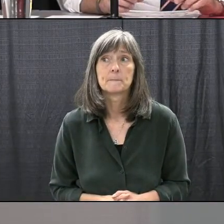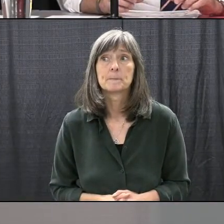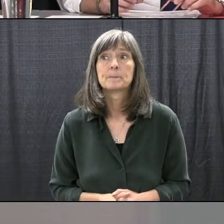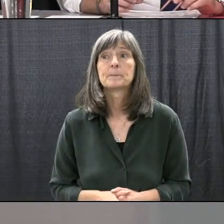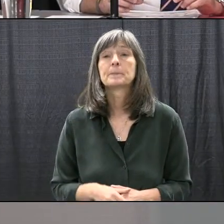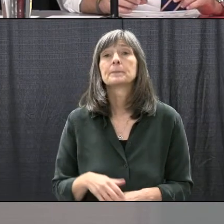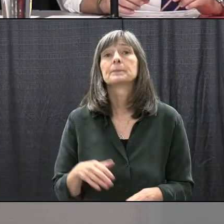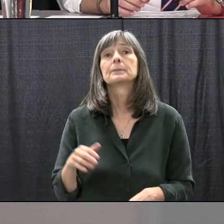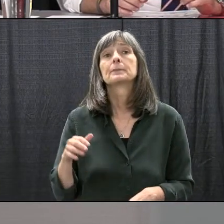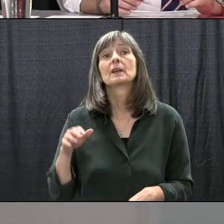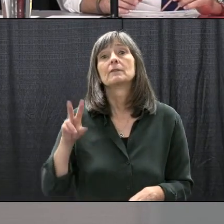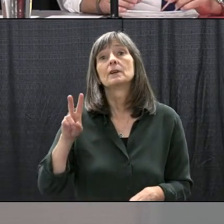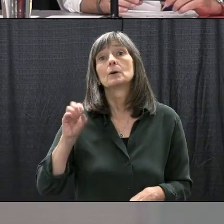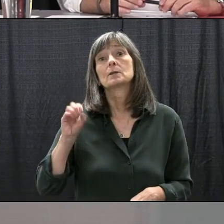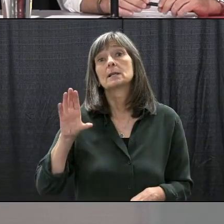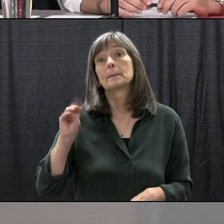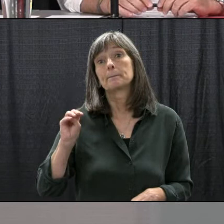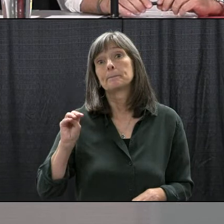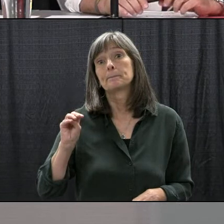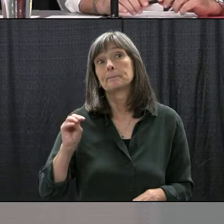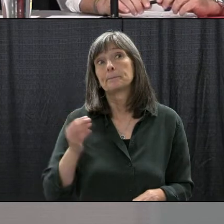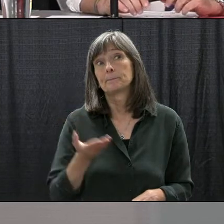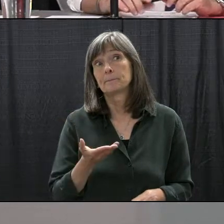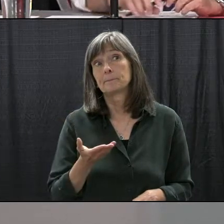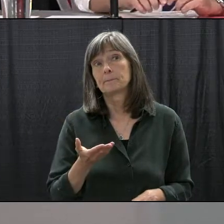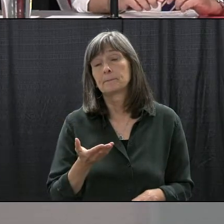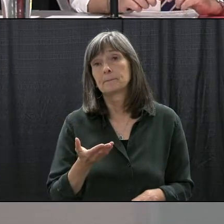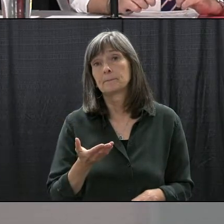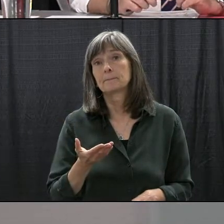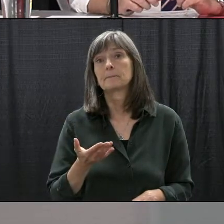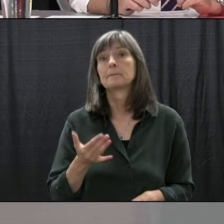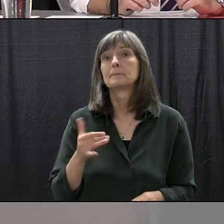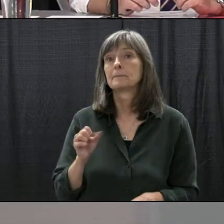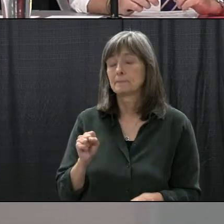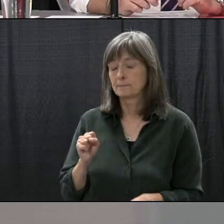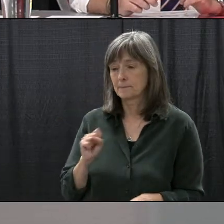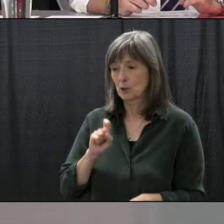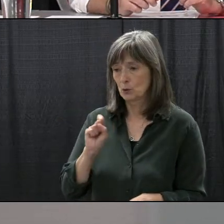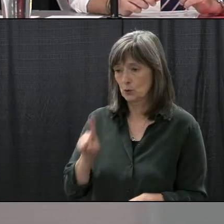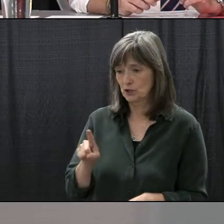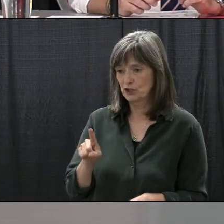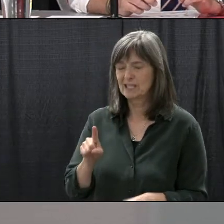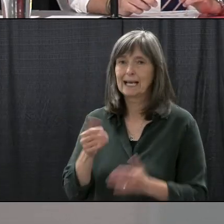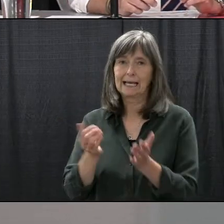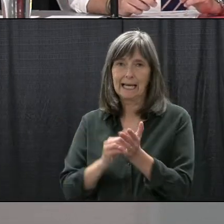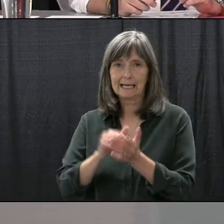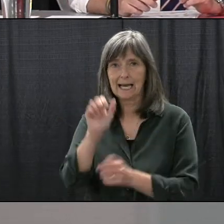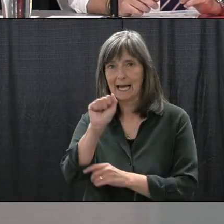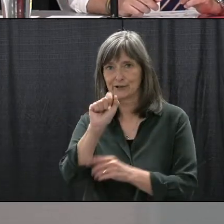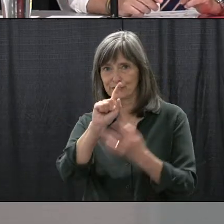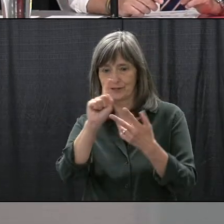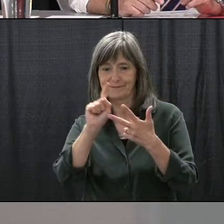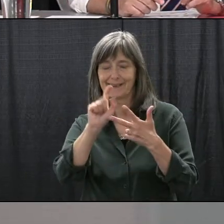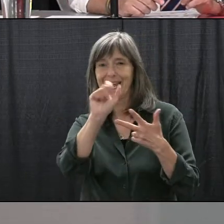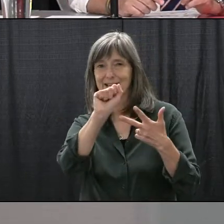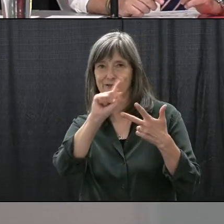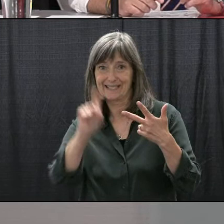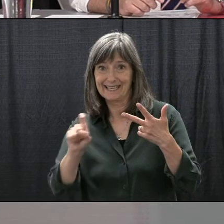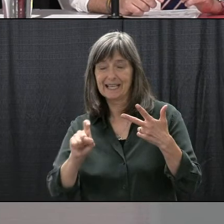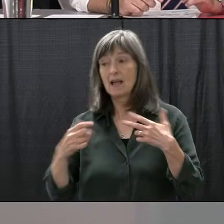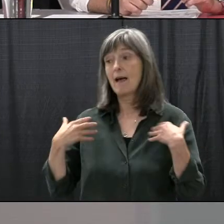Richard Duggan with VOCM, do you have a final question? Yes, another question about AstraZeneca, actually. Health Canada